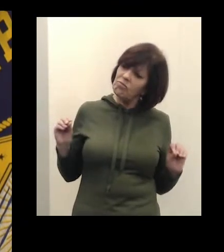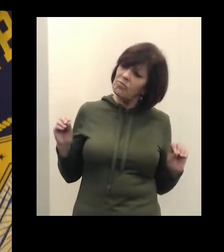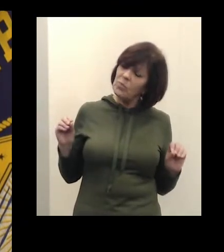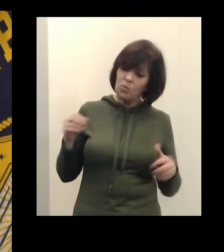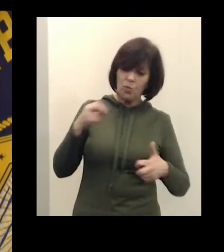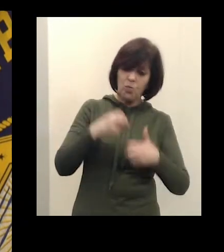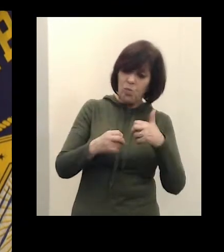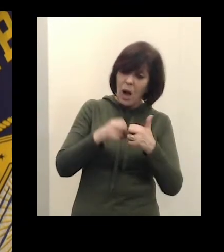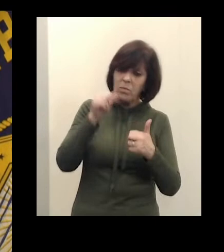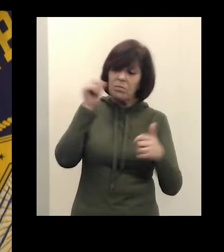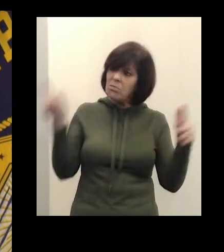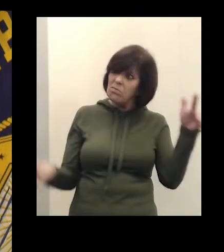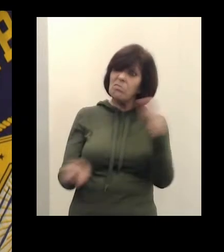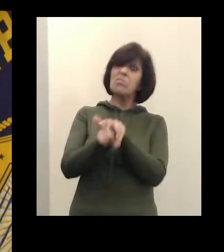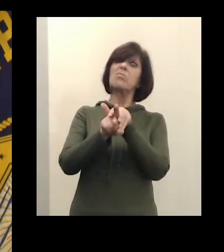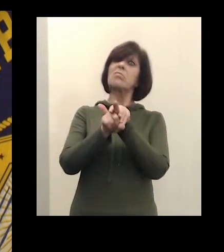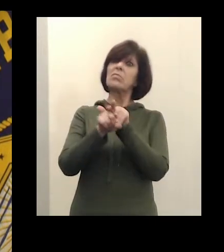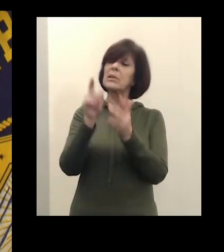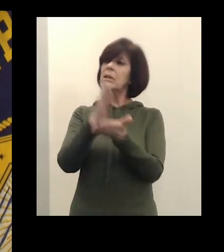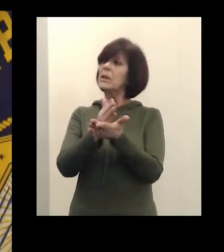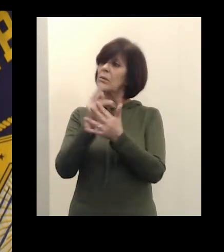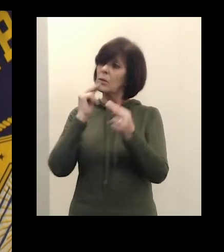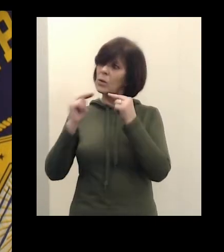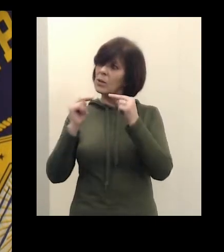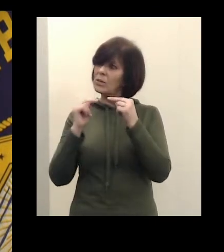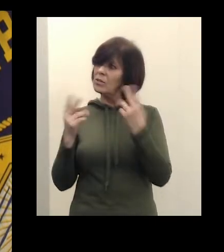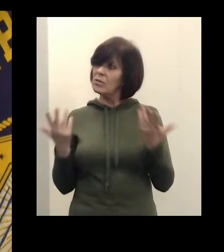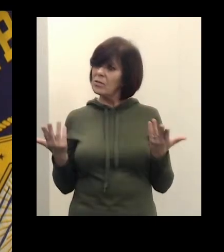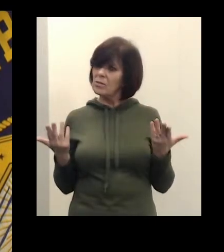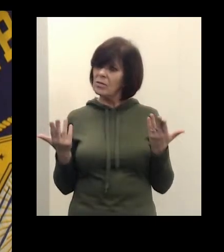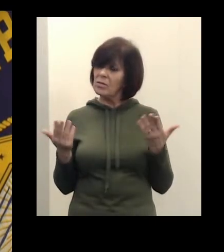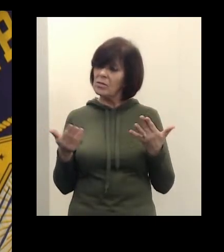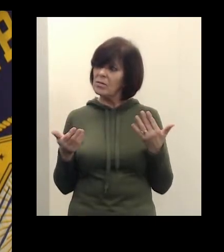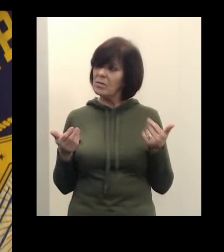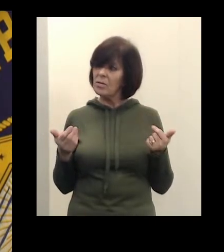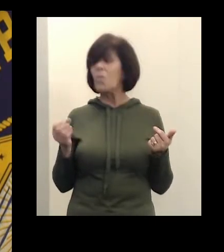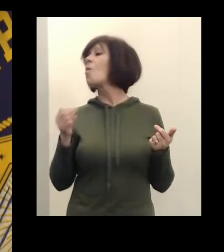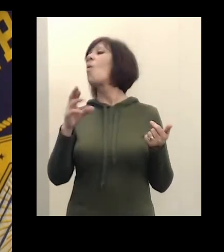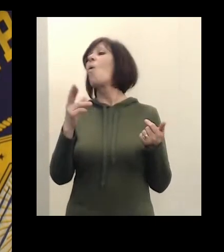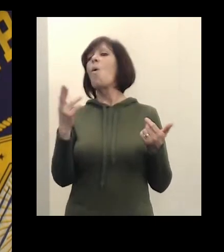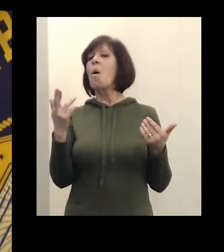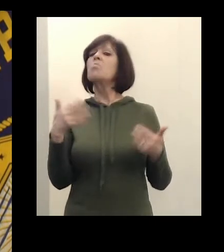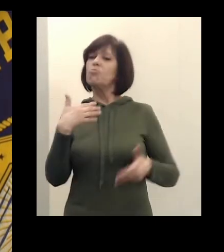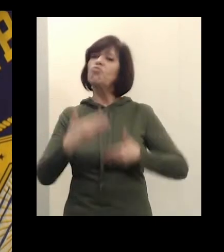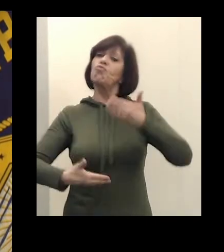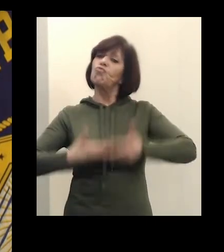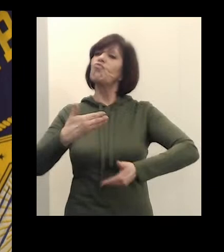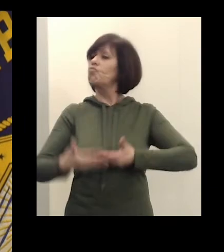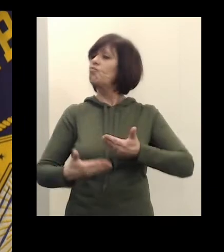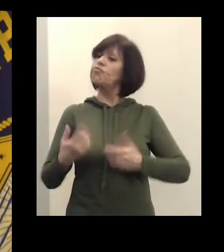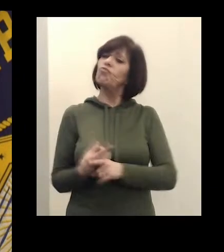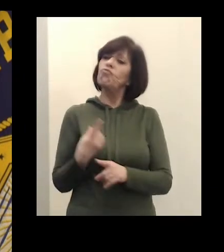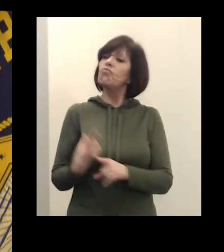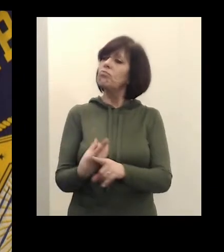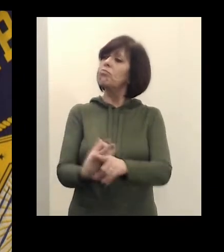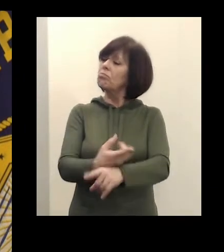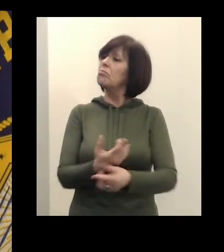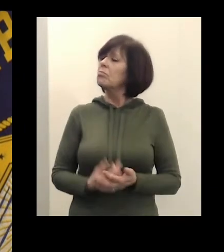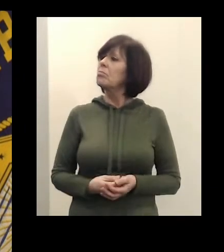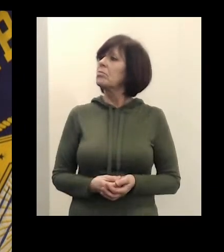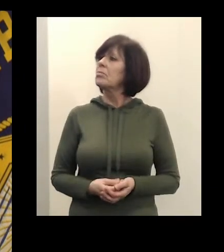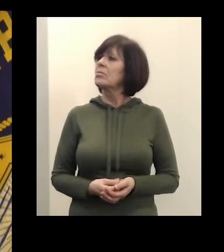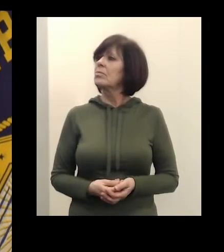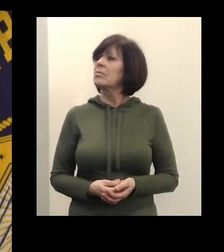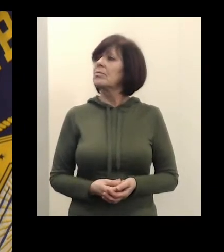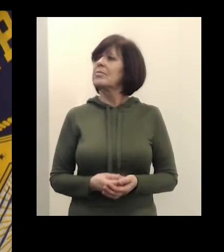events occurring in negotiations that might be delaying this timeline, or are things progressing, normally? This is